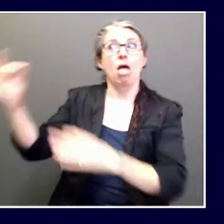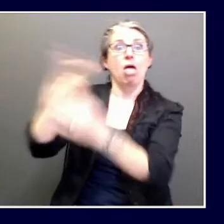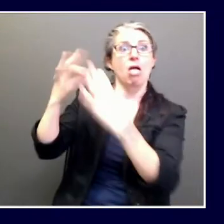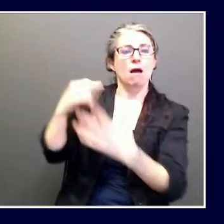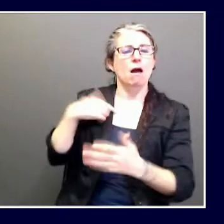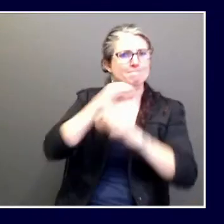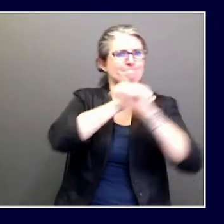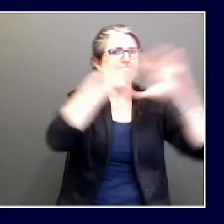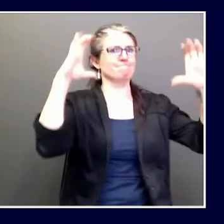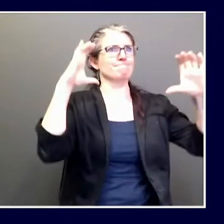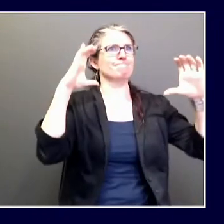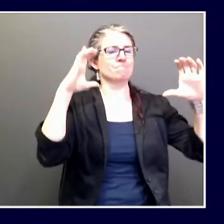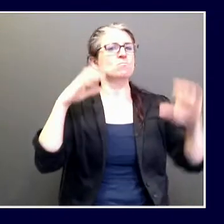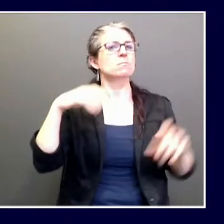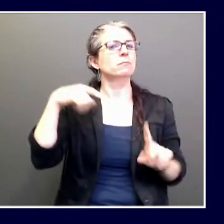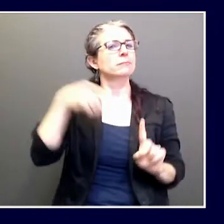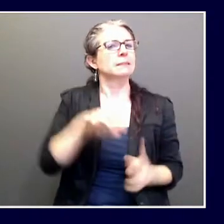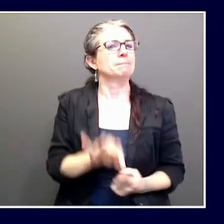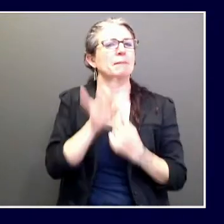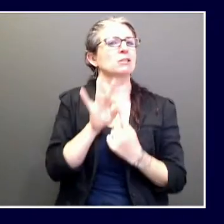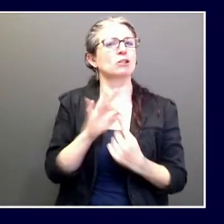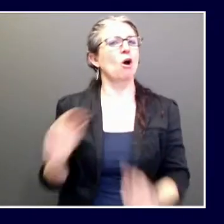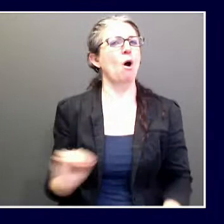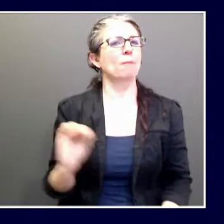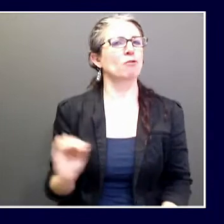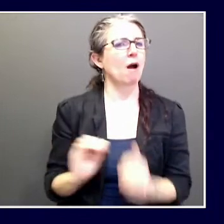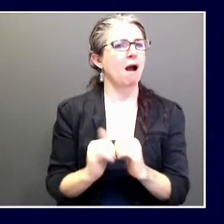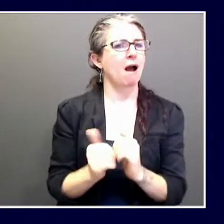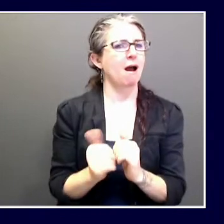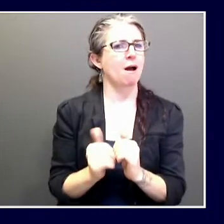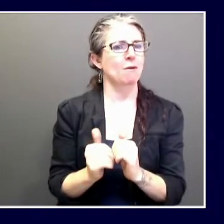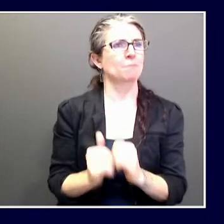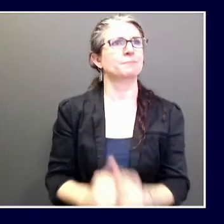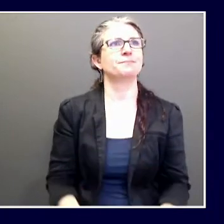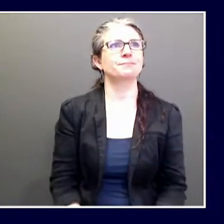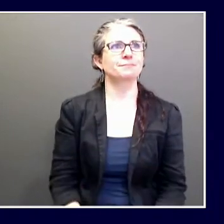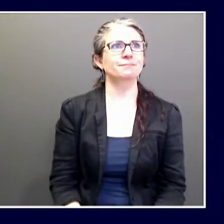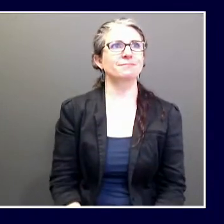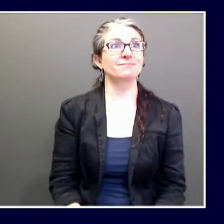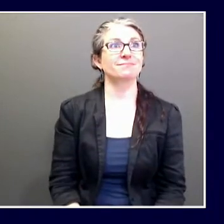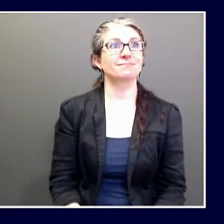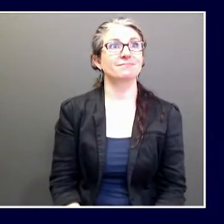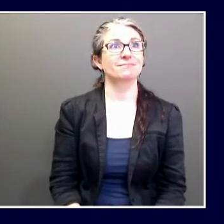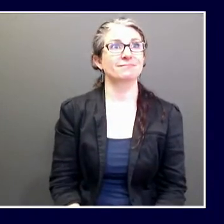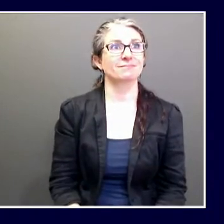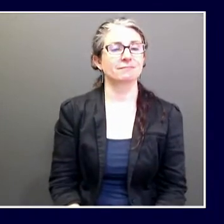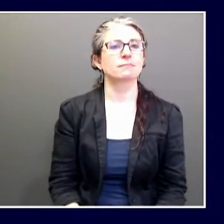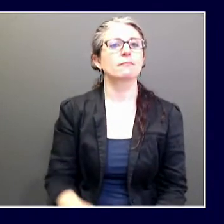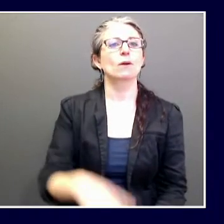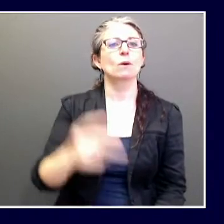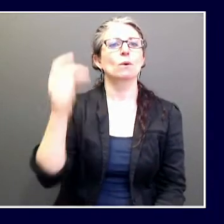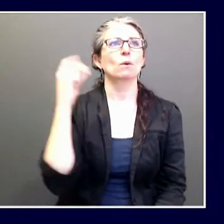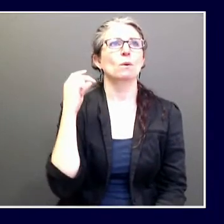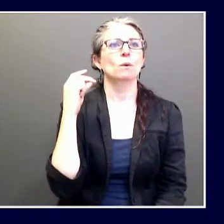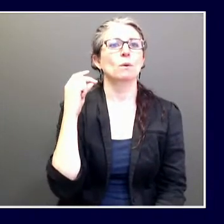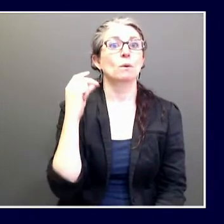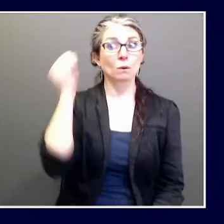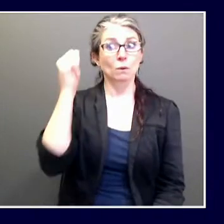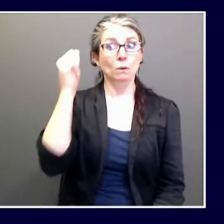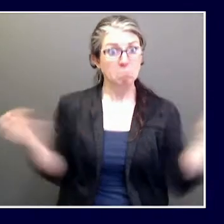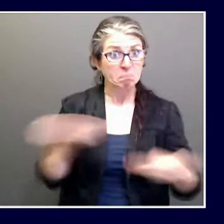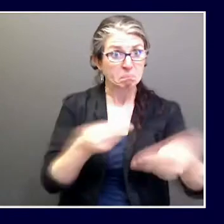Omicron presents. One of those is how contagious is the virus itself. The pattern